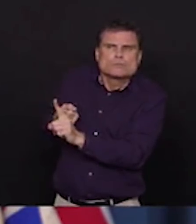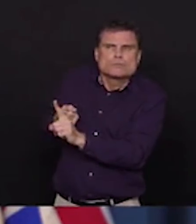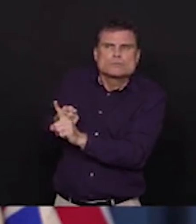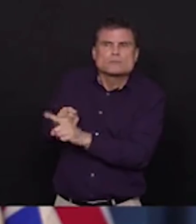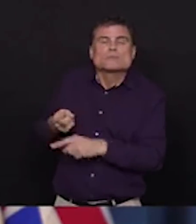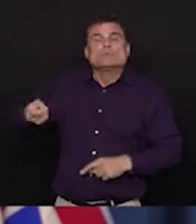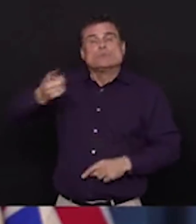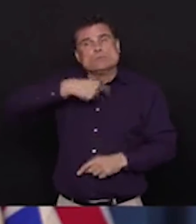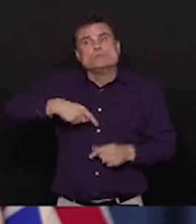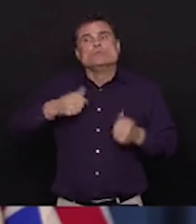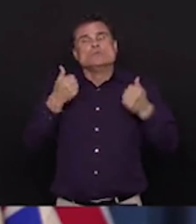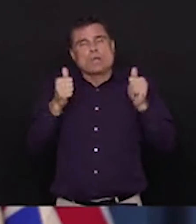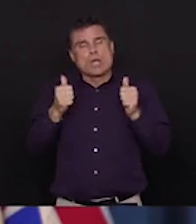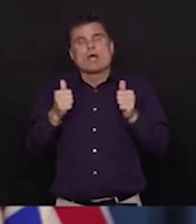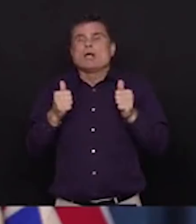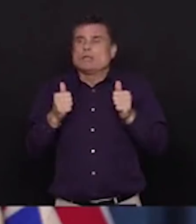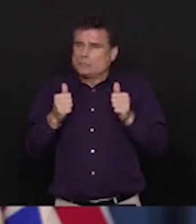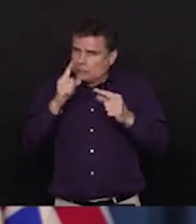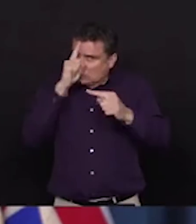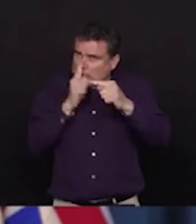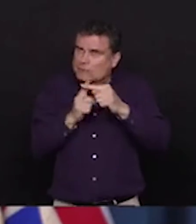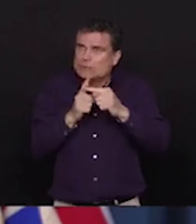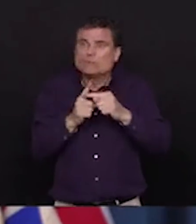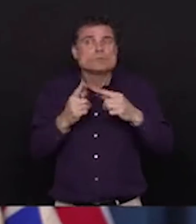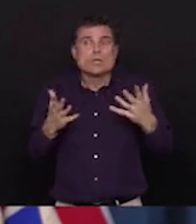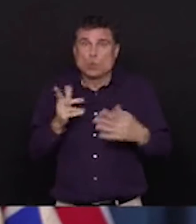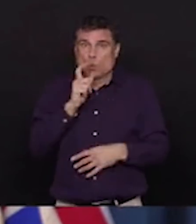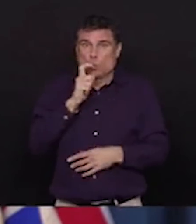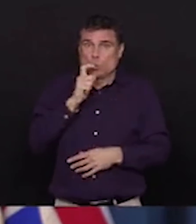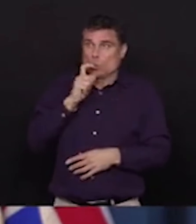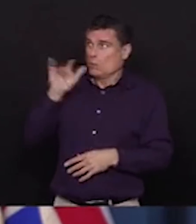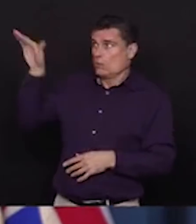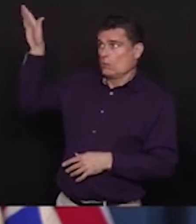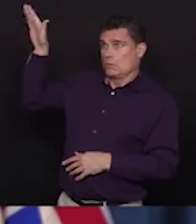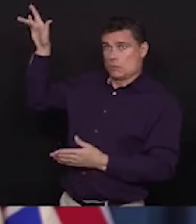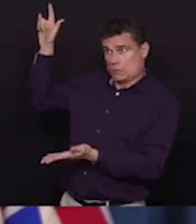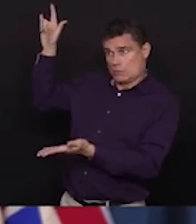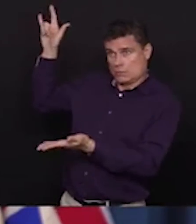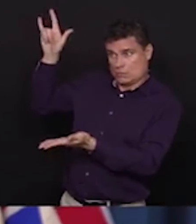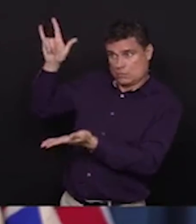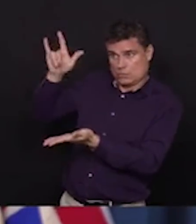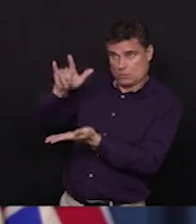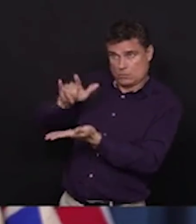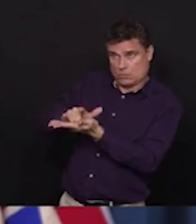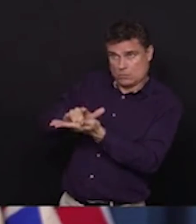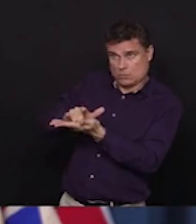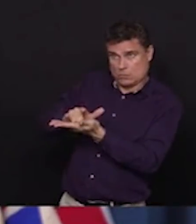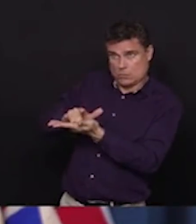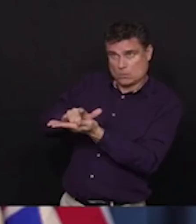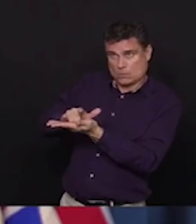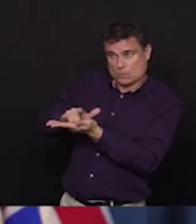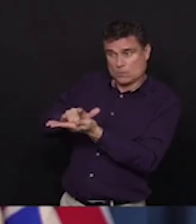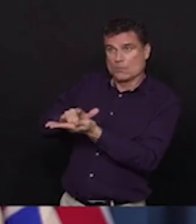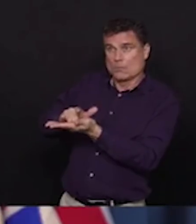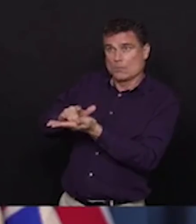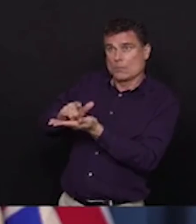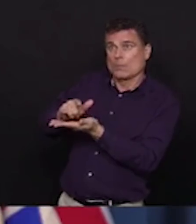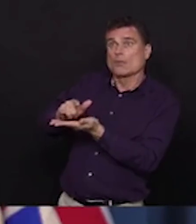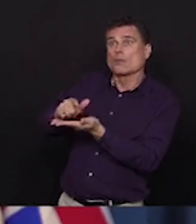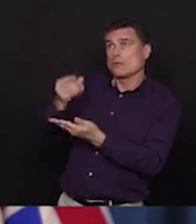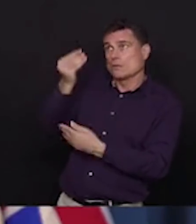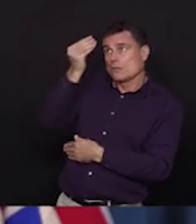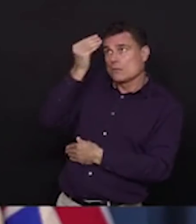federal government has invoked the Quarantine Act to issue quarantine orders on every single person coming across the border. It makes it